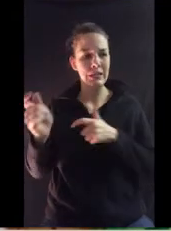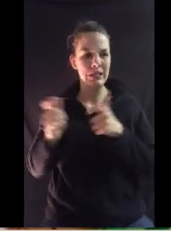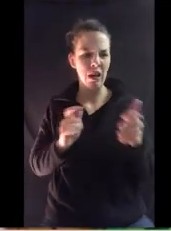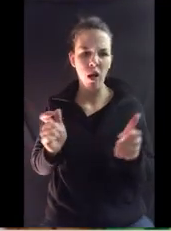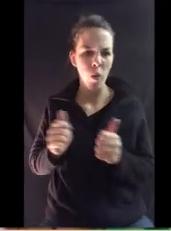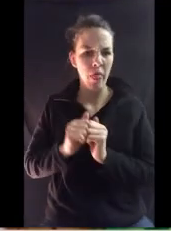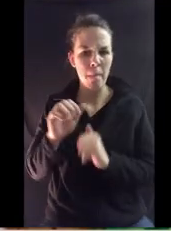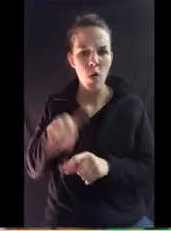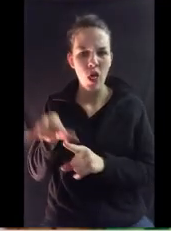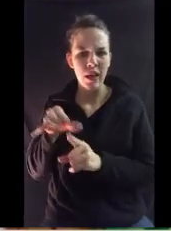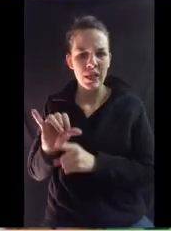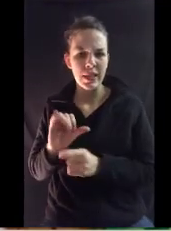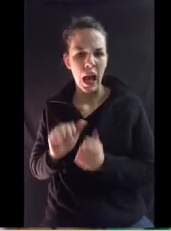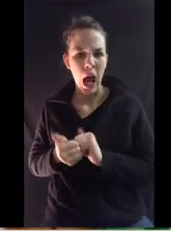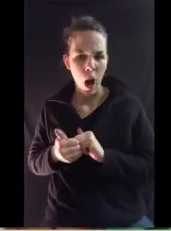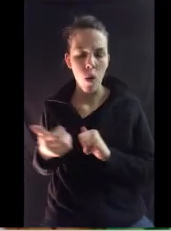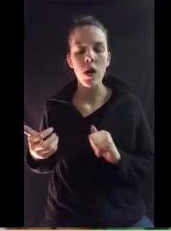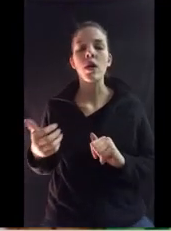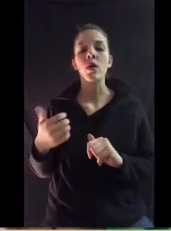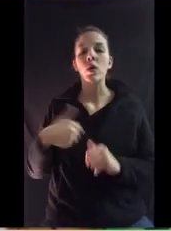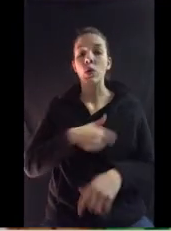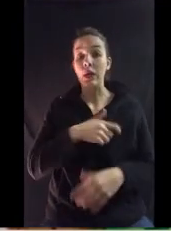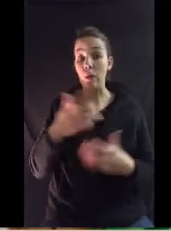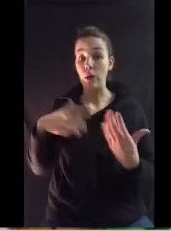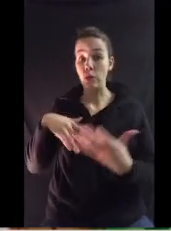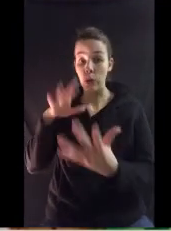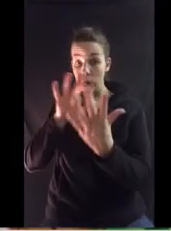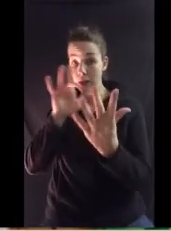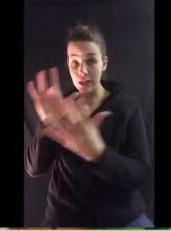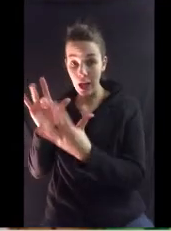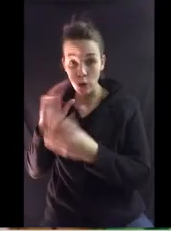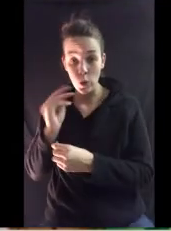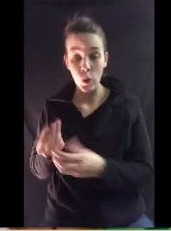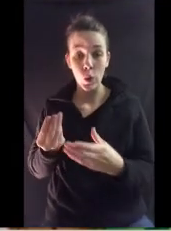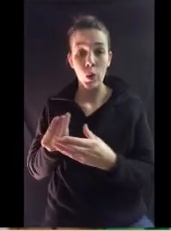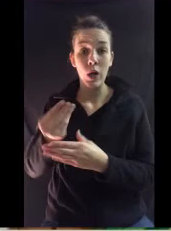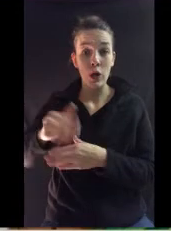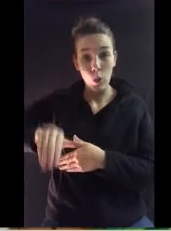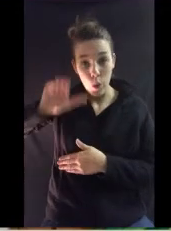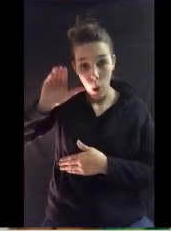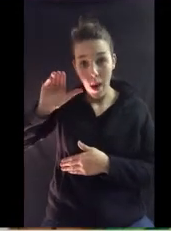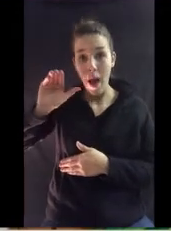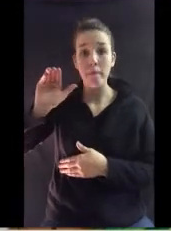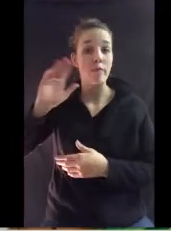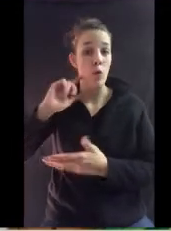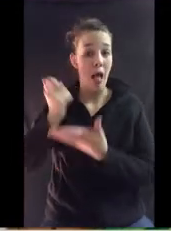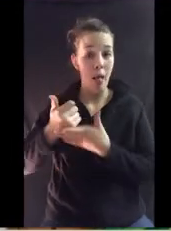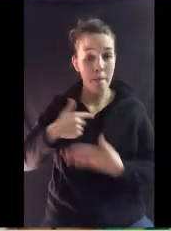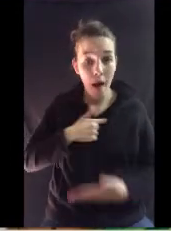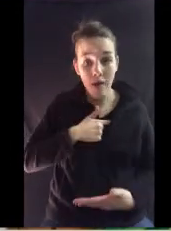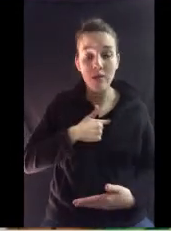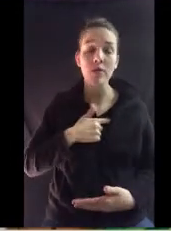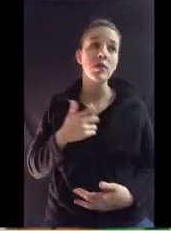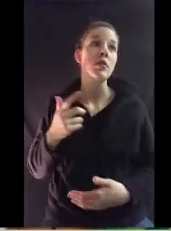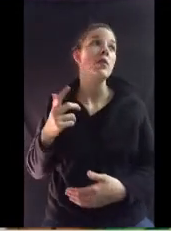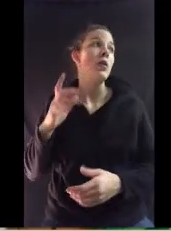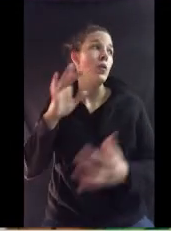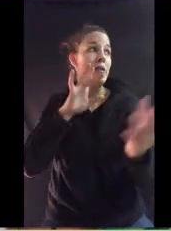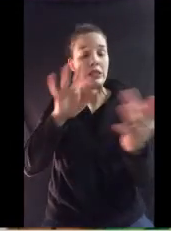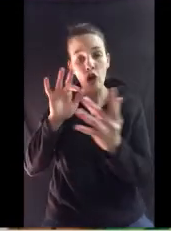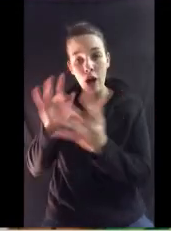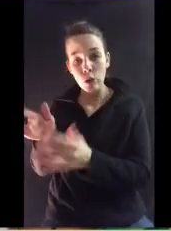some other ways that we can deal with bullies? Well, we might want to reach out to a grown-up for help. We might want